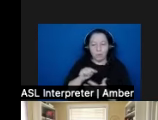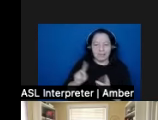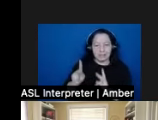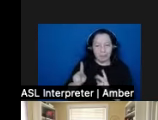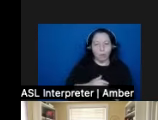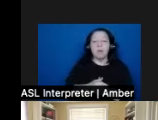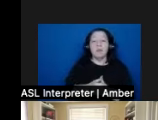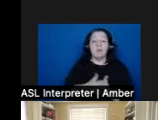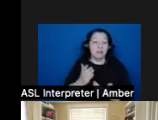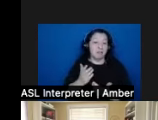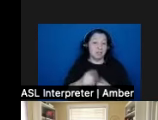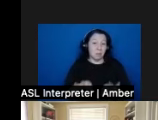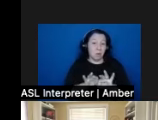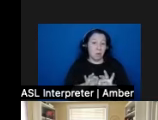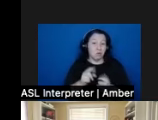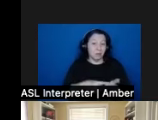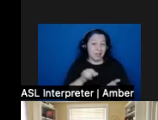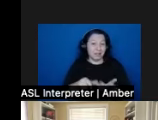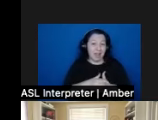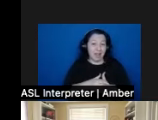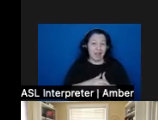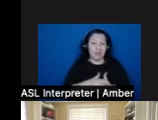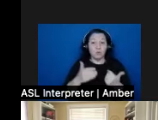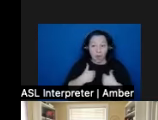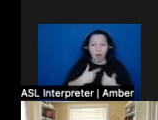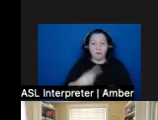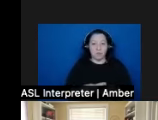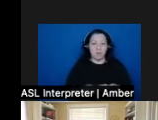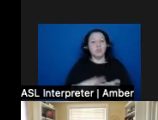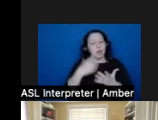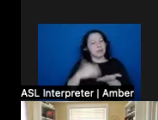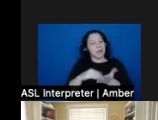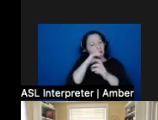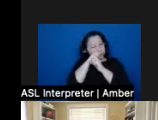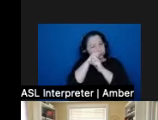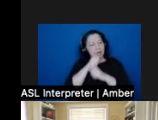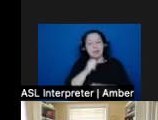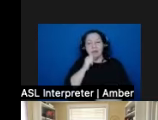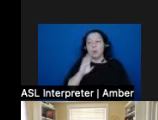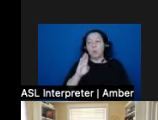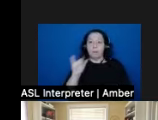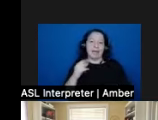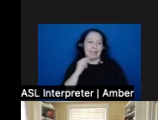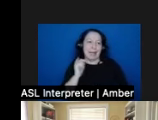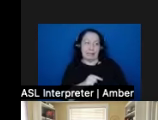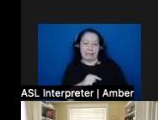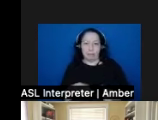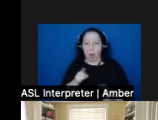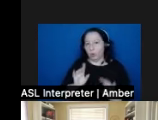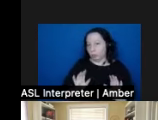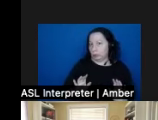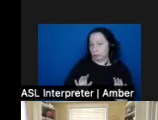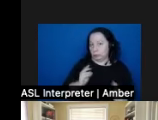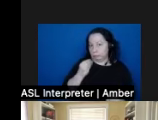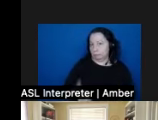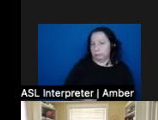that you have a conversation with them, again, in a confidential way, not saying, oh, Becky said this about you, but, we've worked